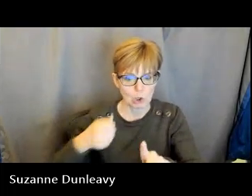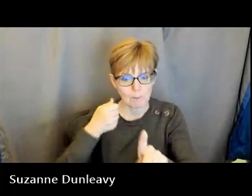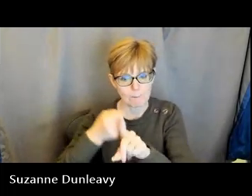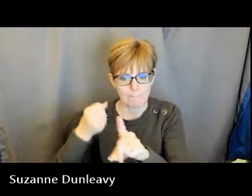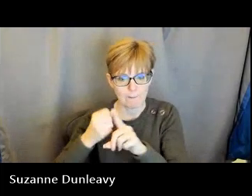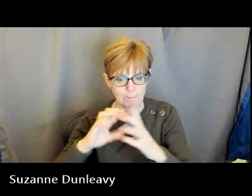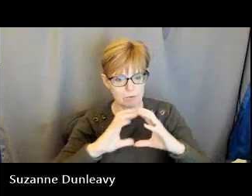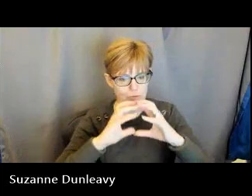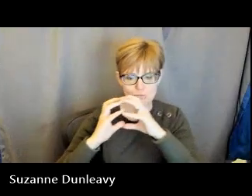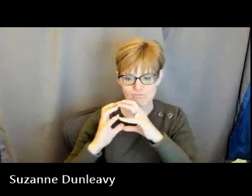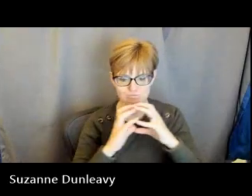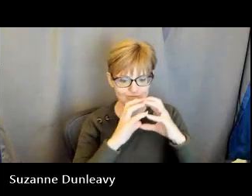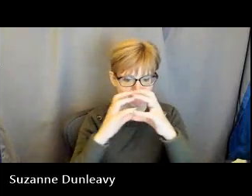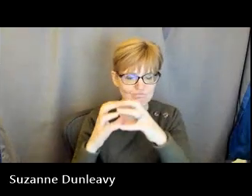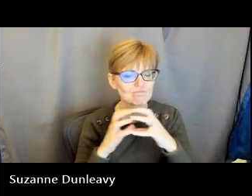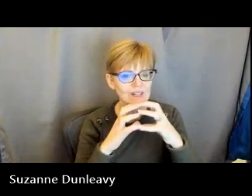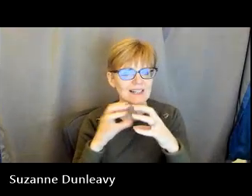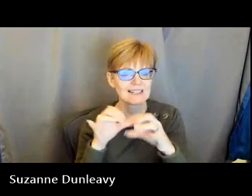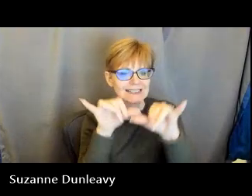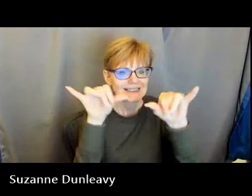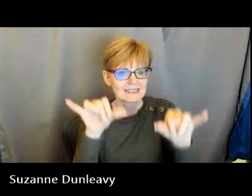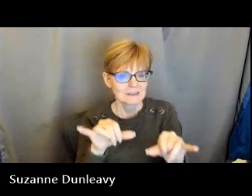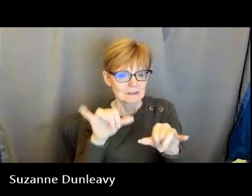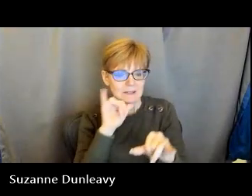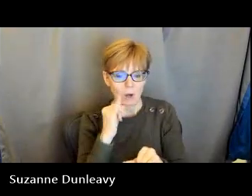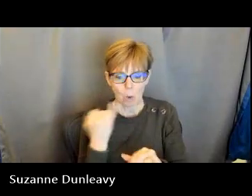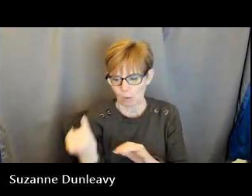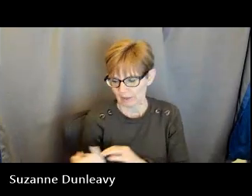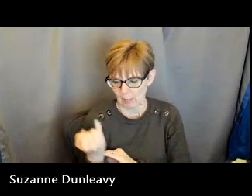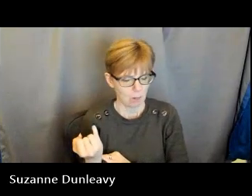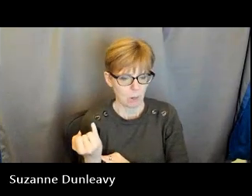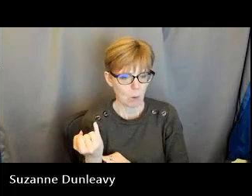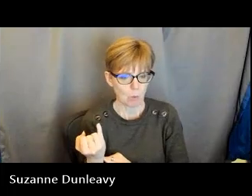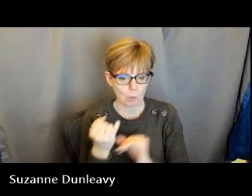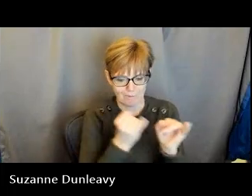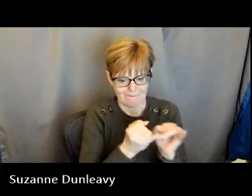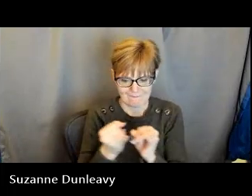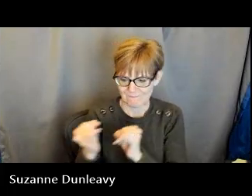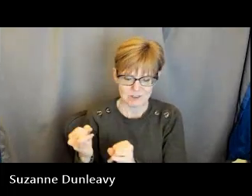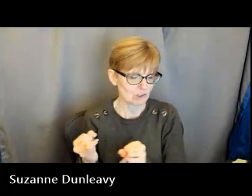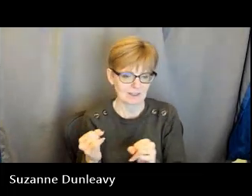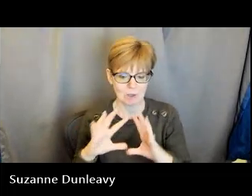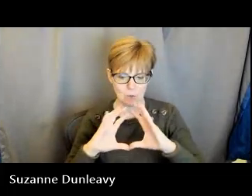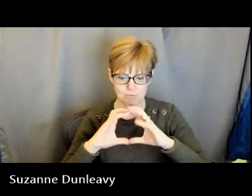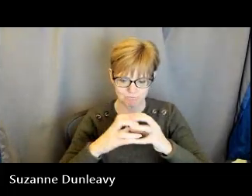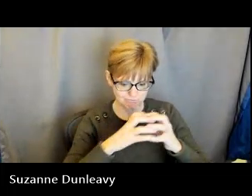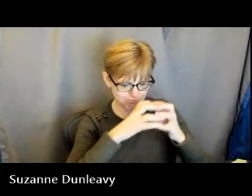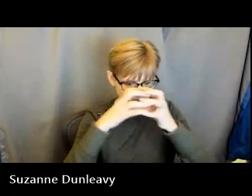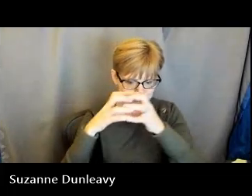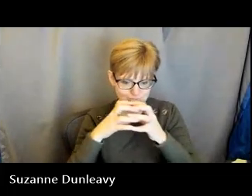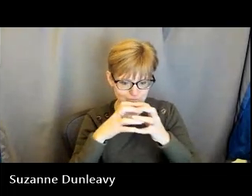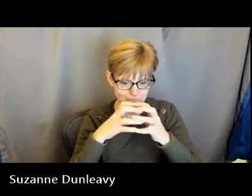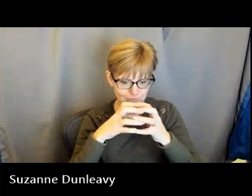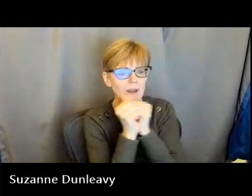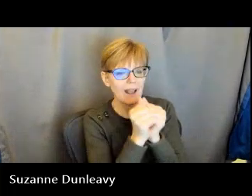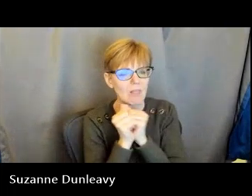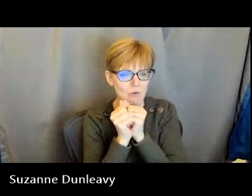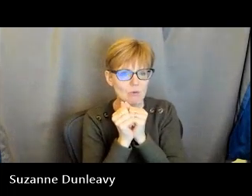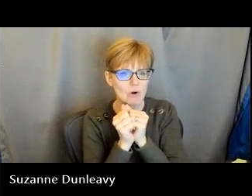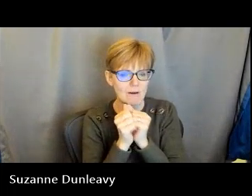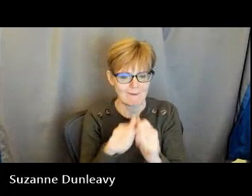incidents or individual actions. And they are all working to have an impact on our